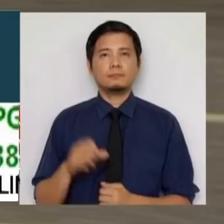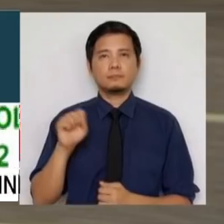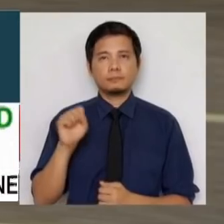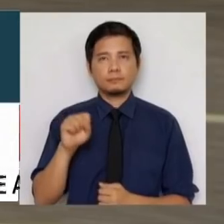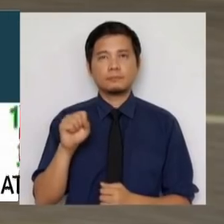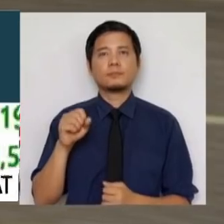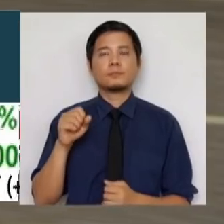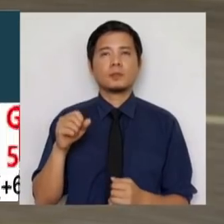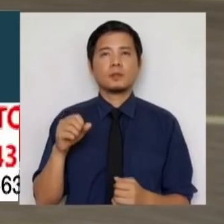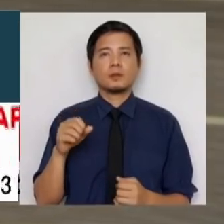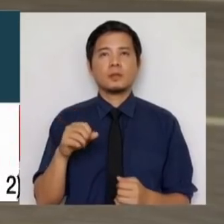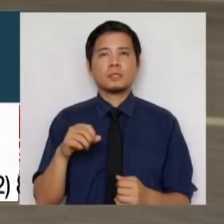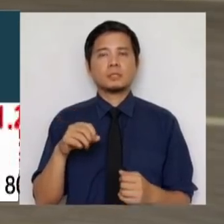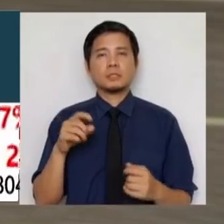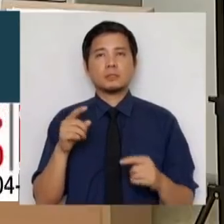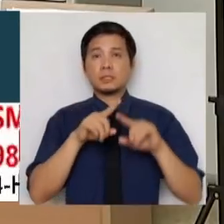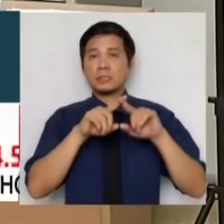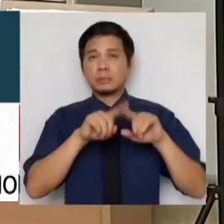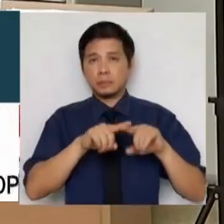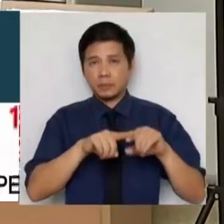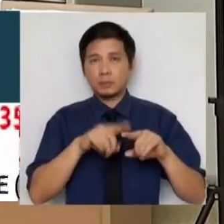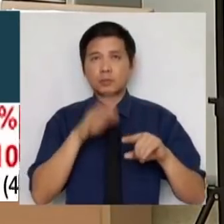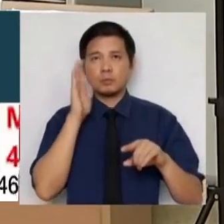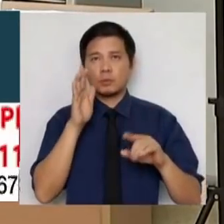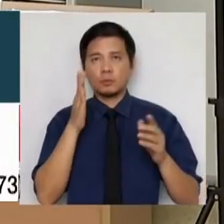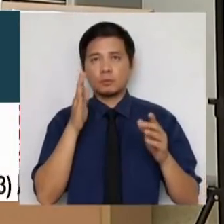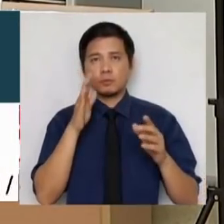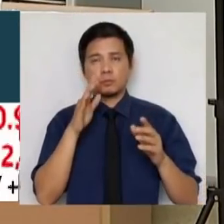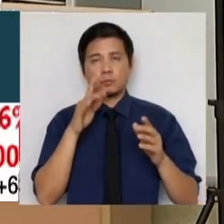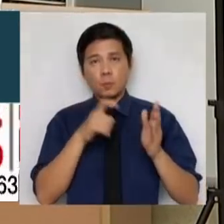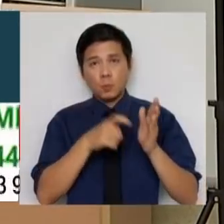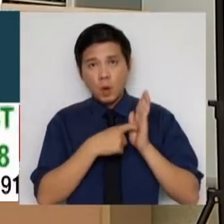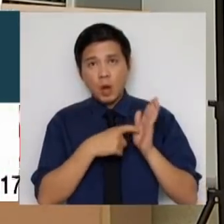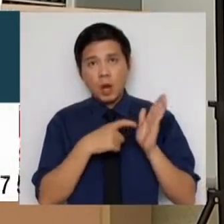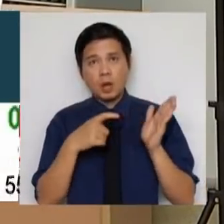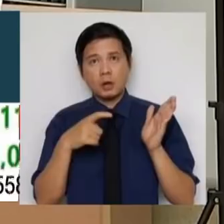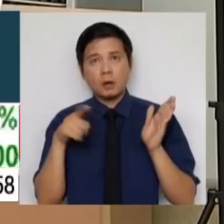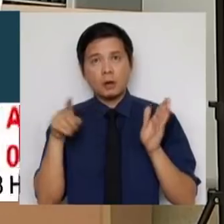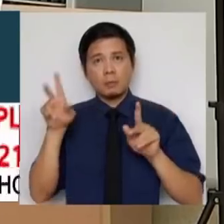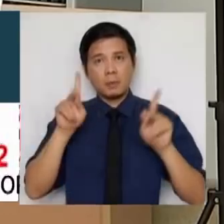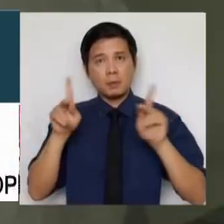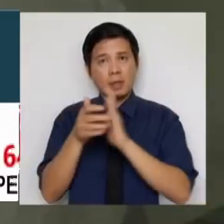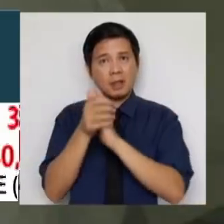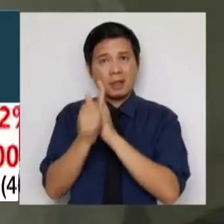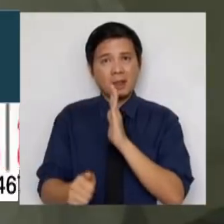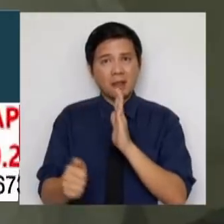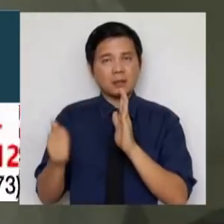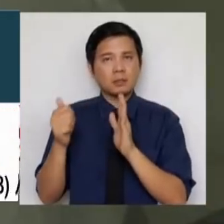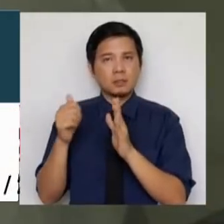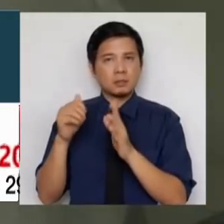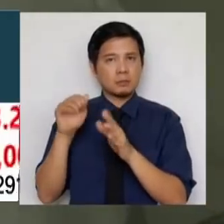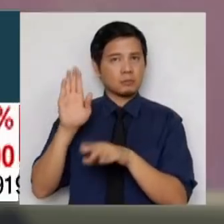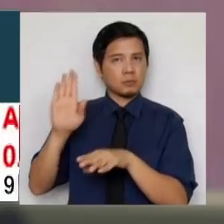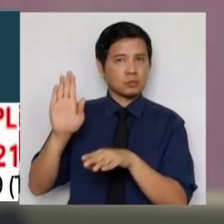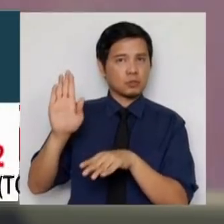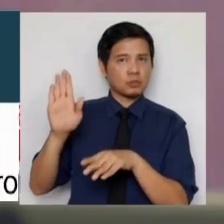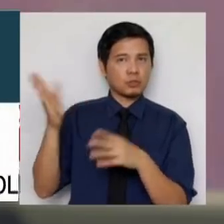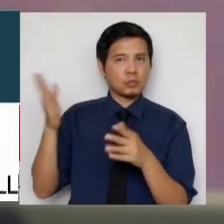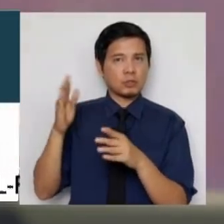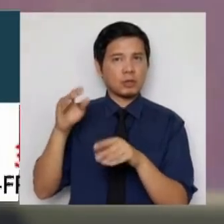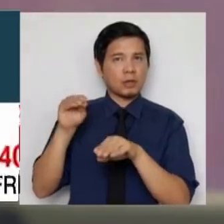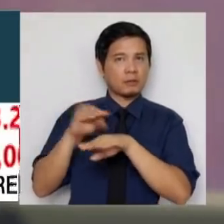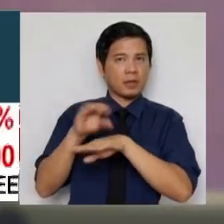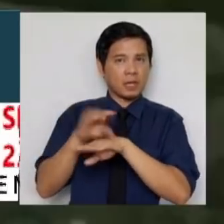crisis. This requires the interventions of medical professionals. I don't think politicians are the right people who should be answering a question such